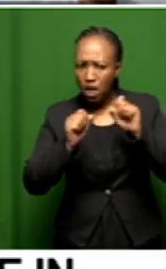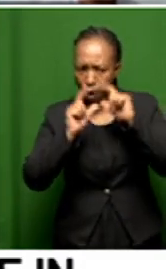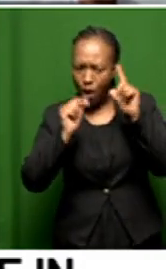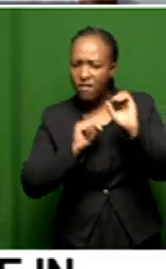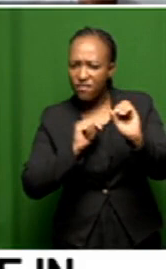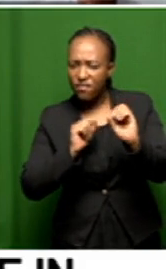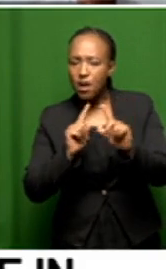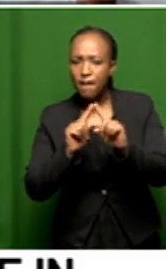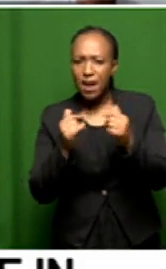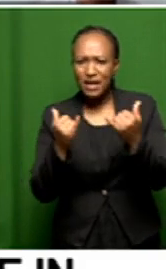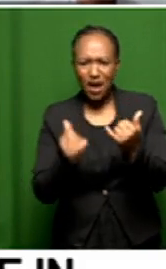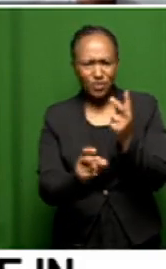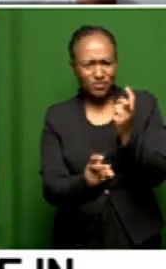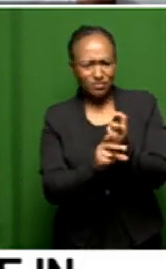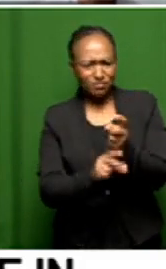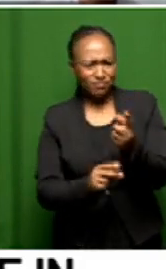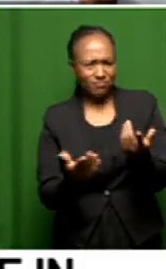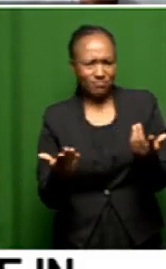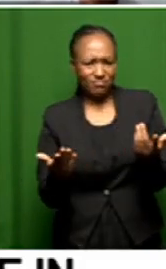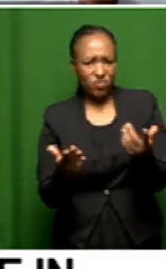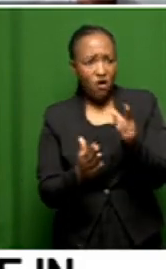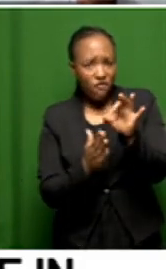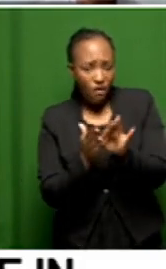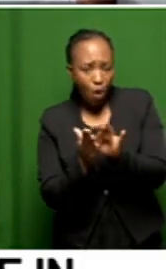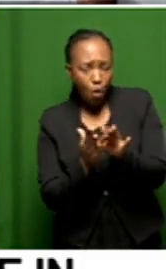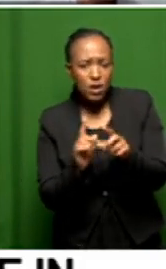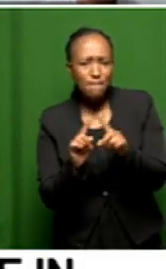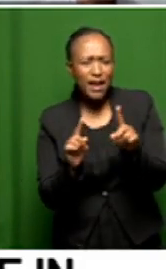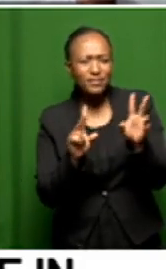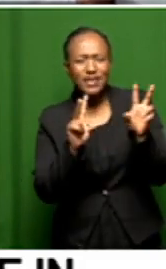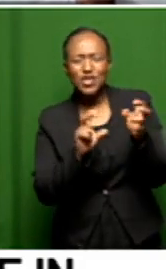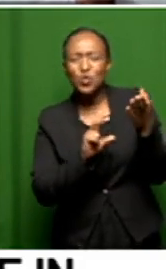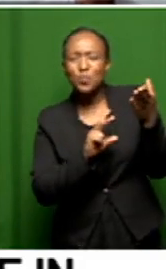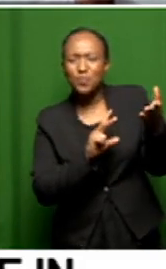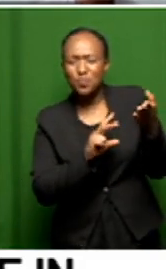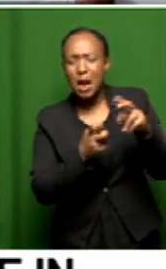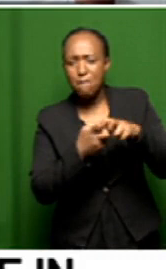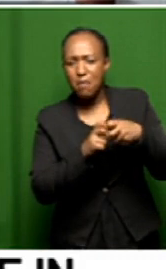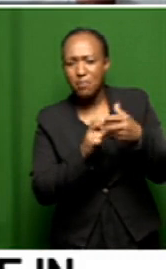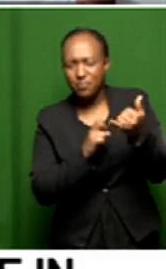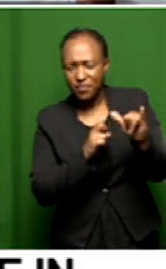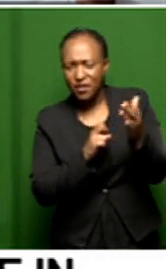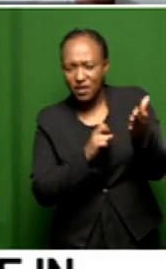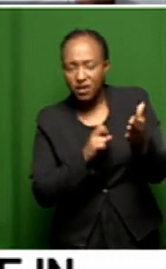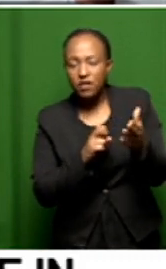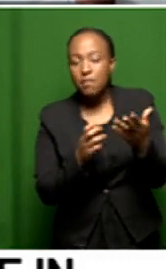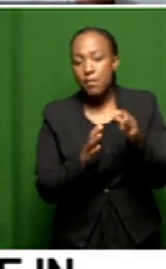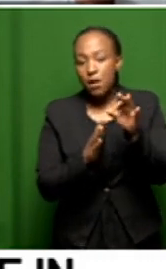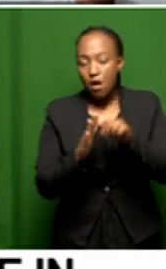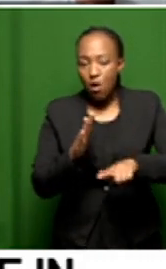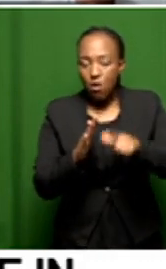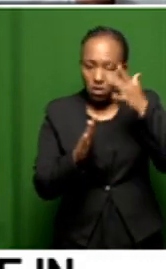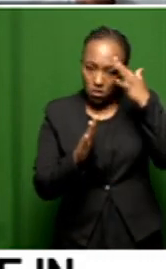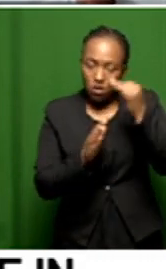that it's very difficult for them to vote because of the issues that are on the ground. But I mean, this local government, maybe it might be different. There's more